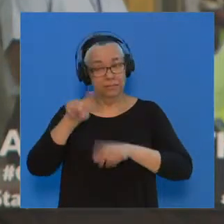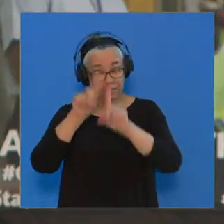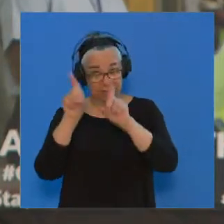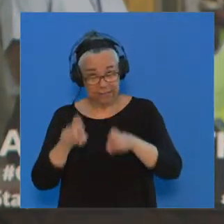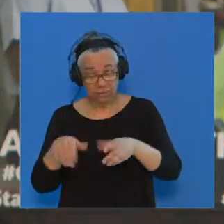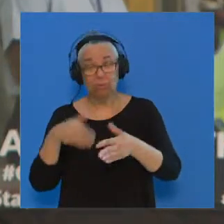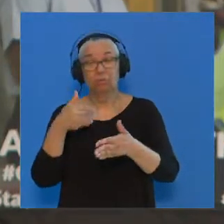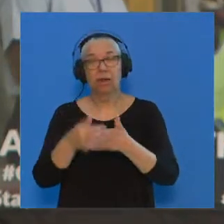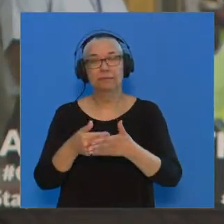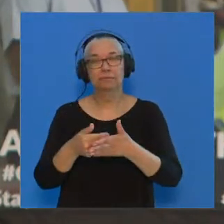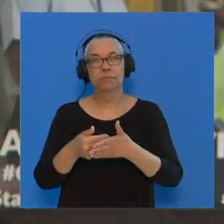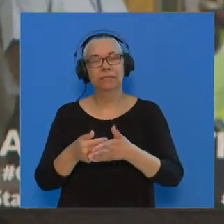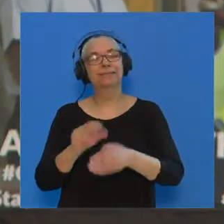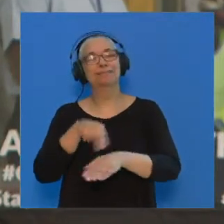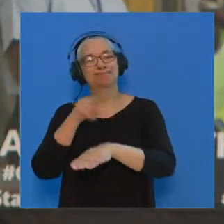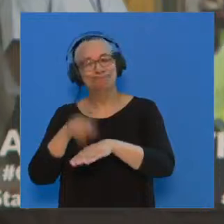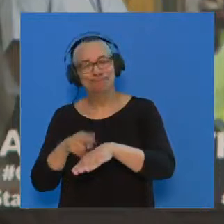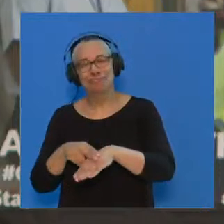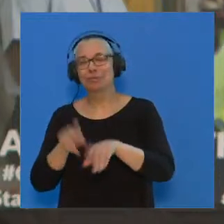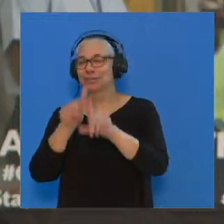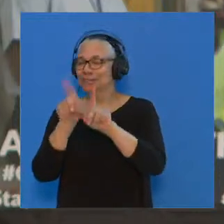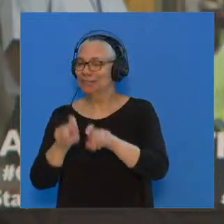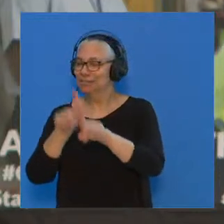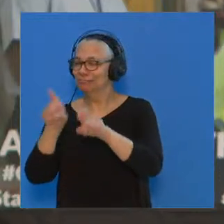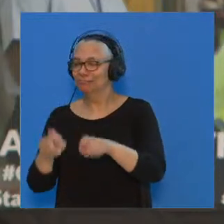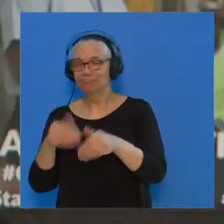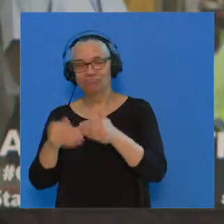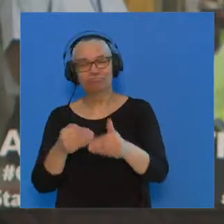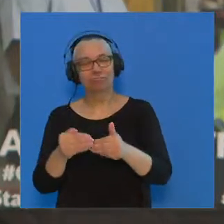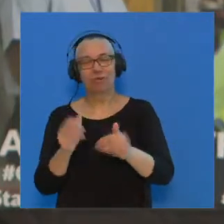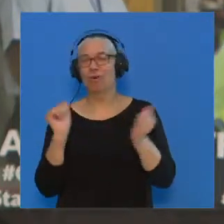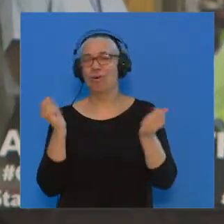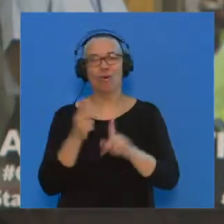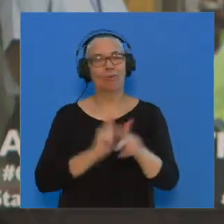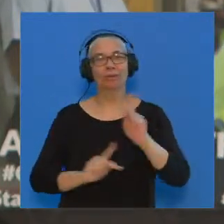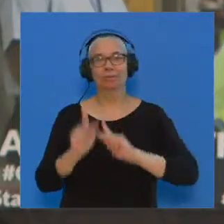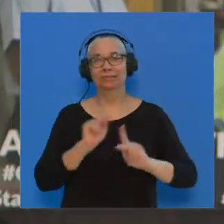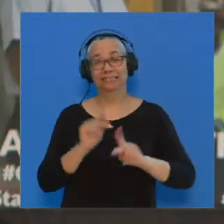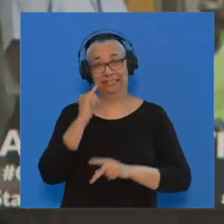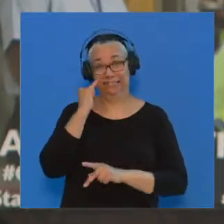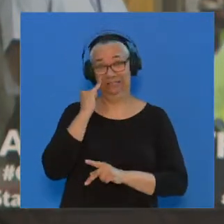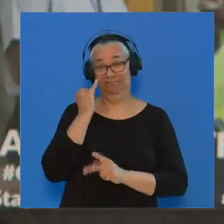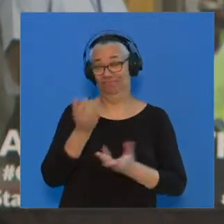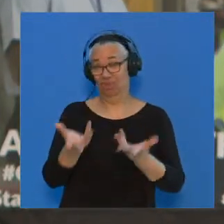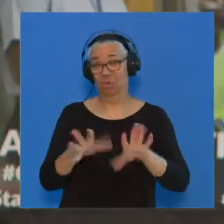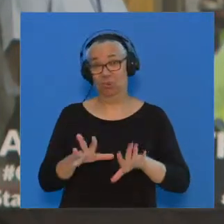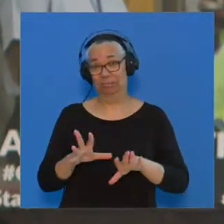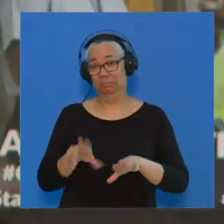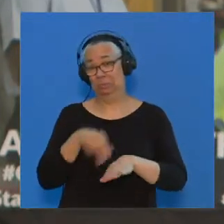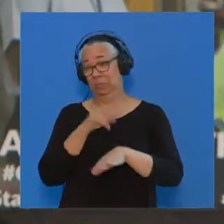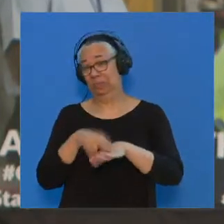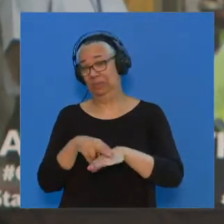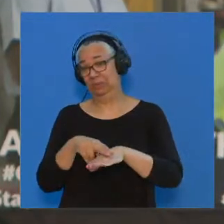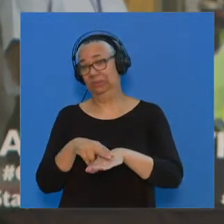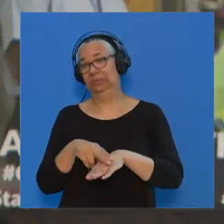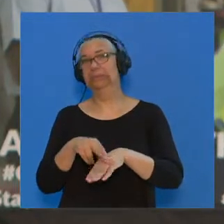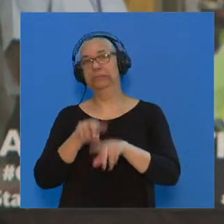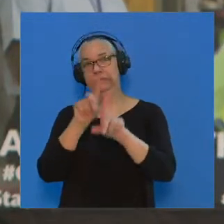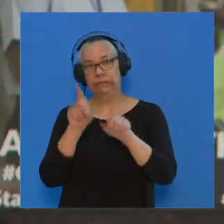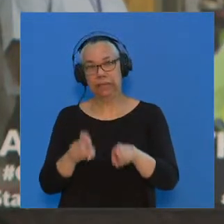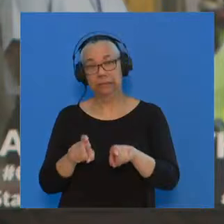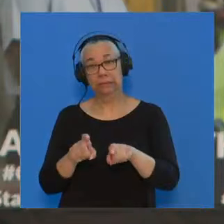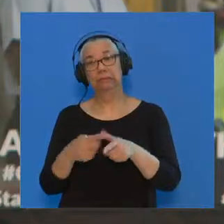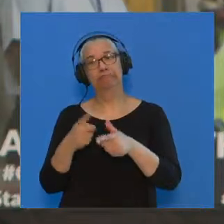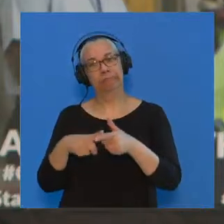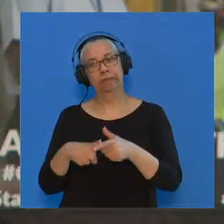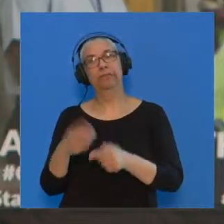subject to a regular testing regime. And all persons, if they do not want to be subject to a regular testing regime, can go ahead and quarantine